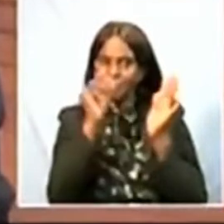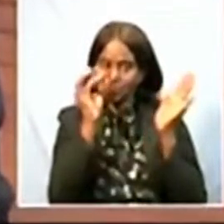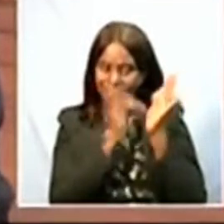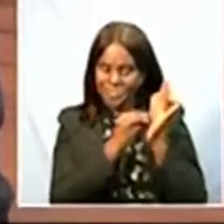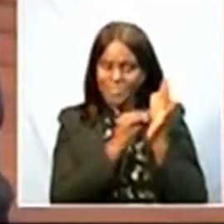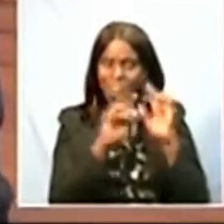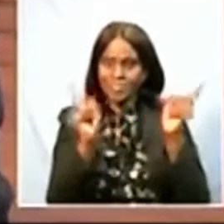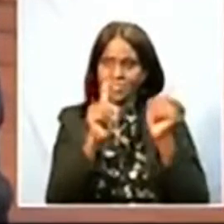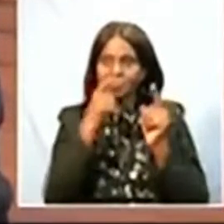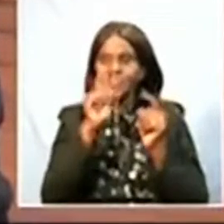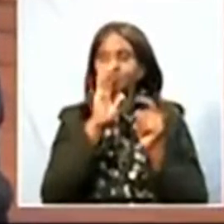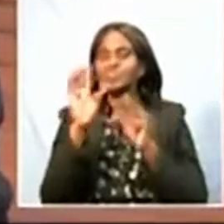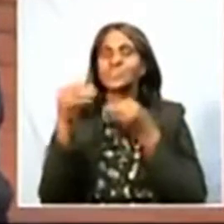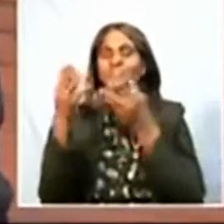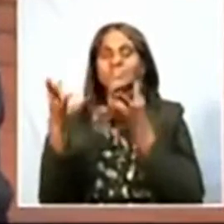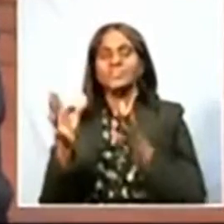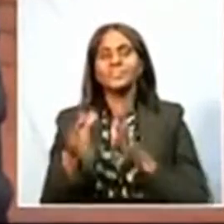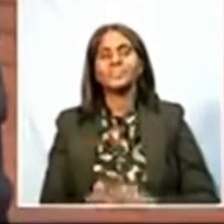to?